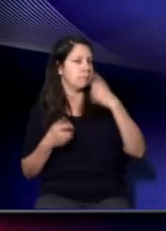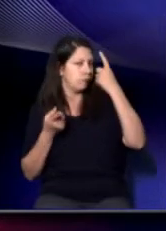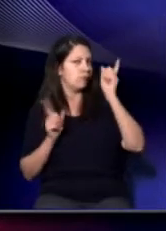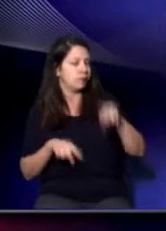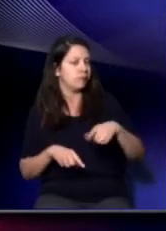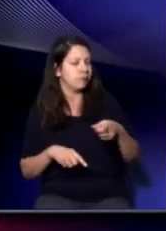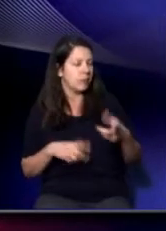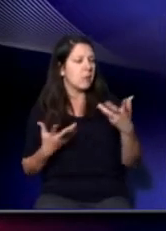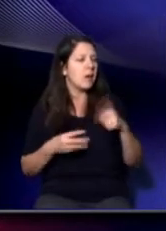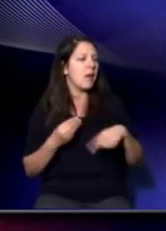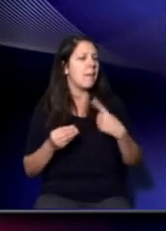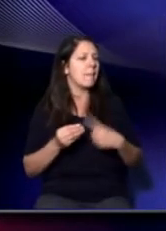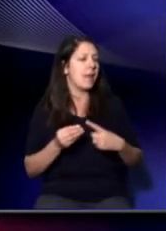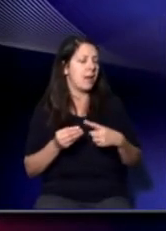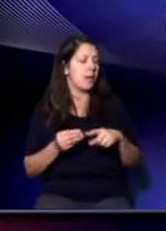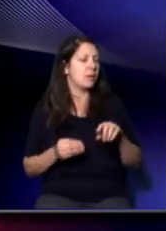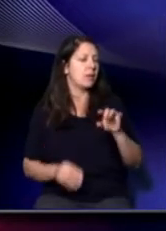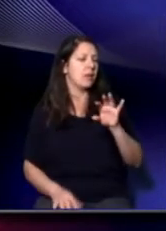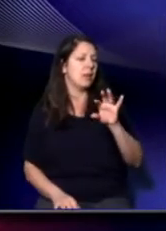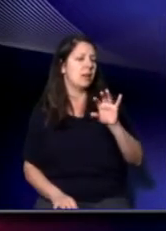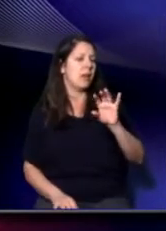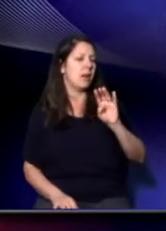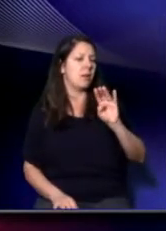early March meeting?